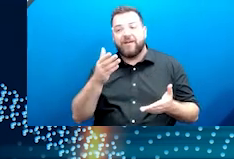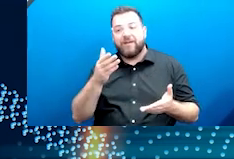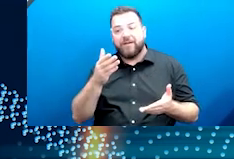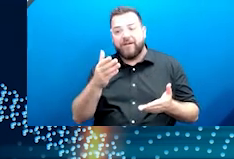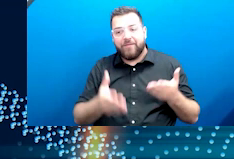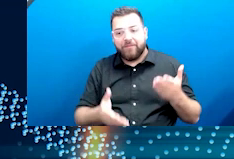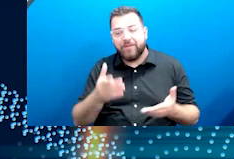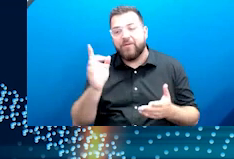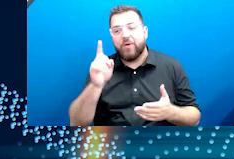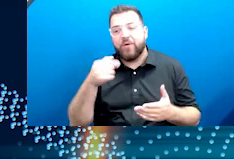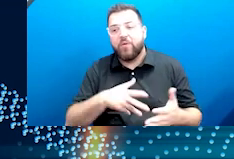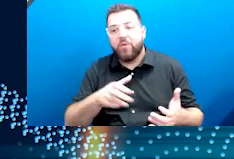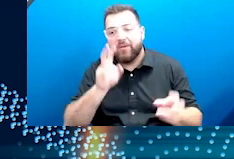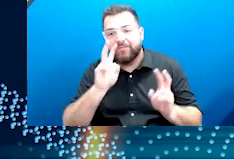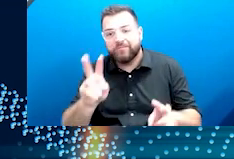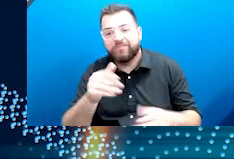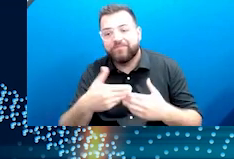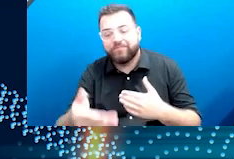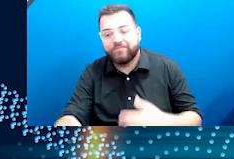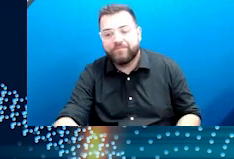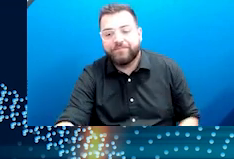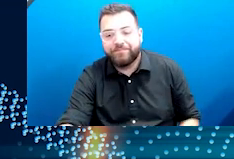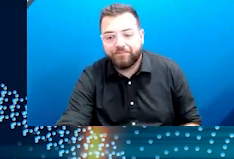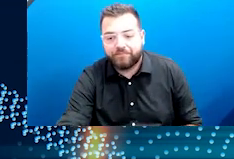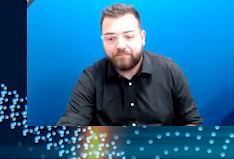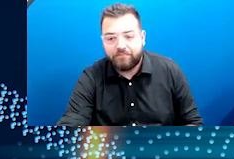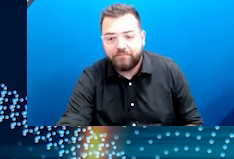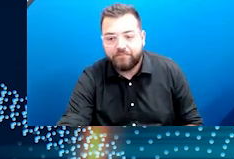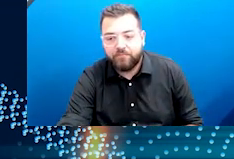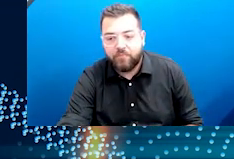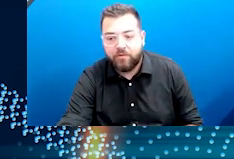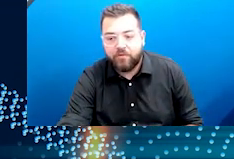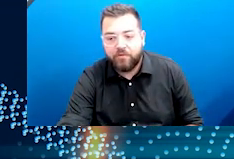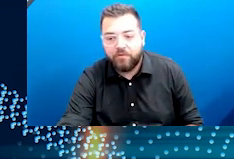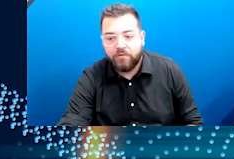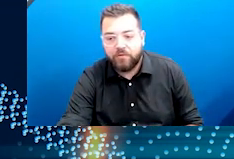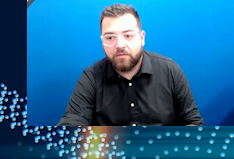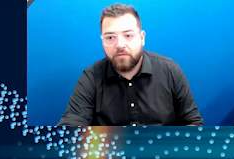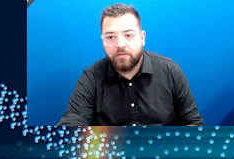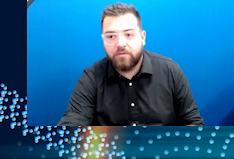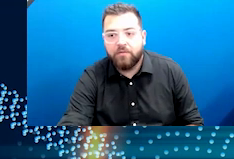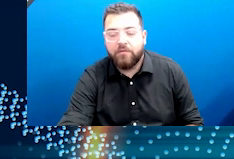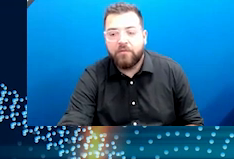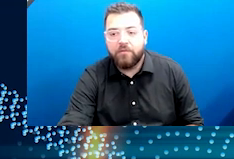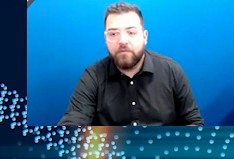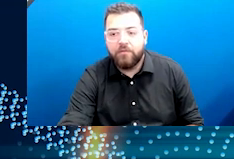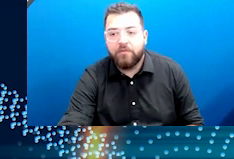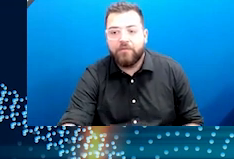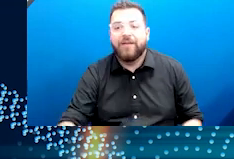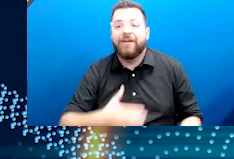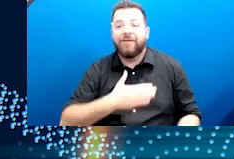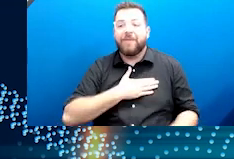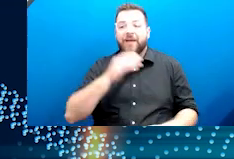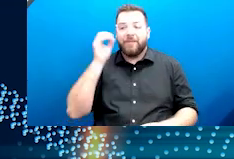where we want to go in terms of, in my opinion, in terms of, introducing it to our students to, not